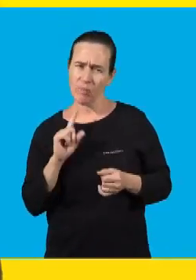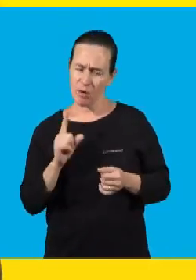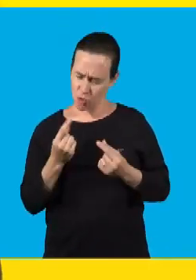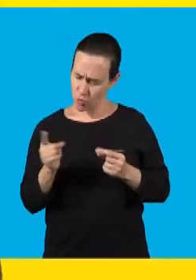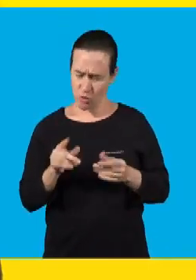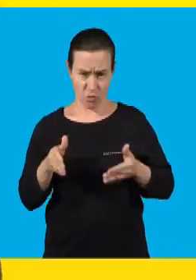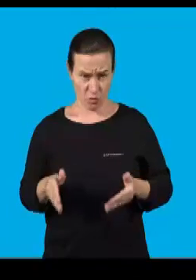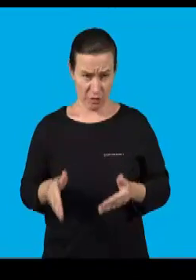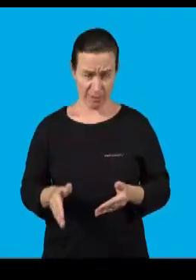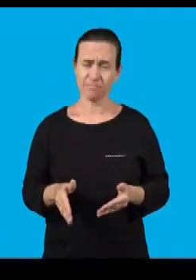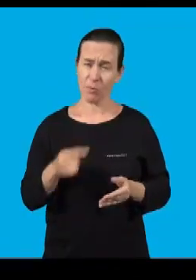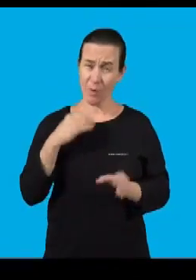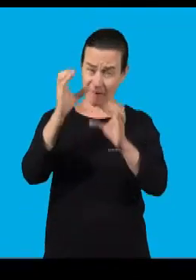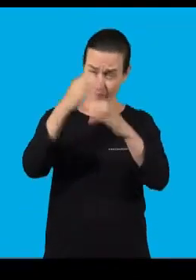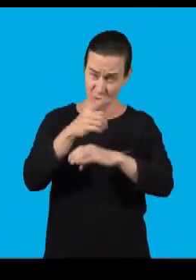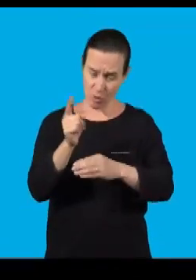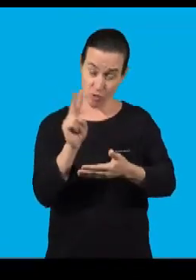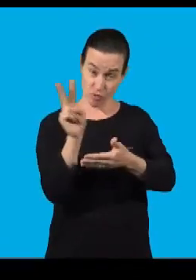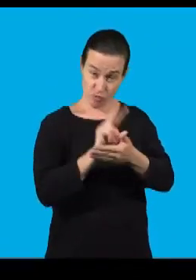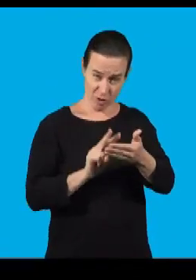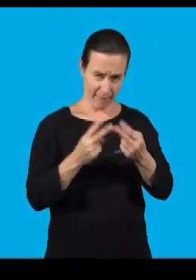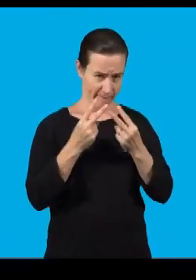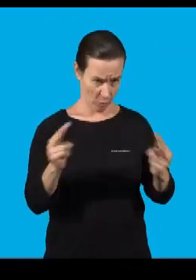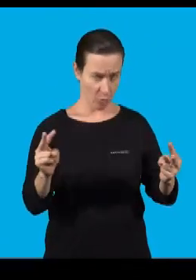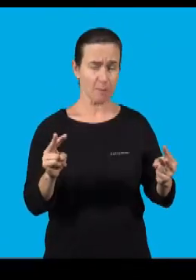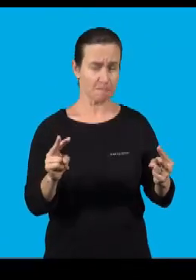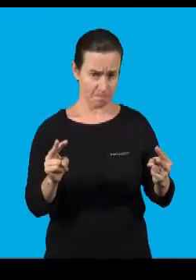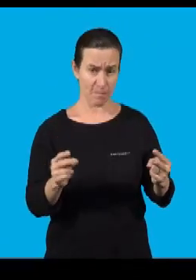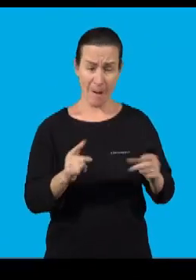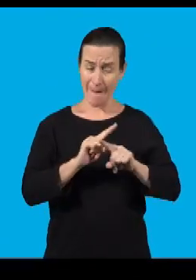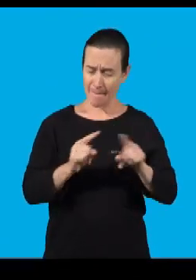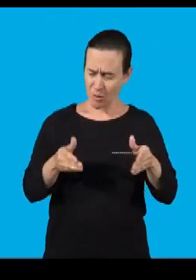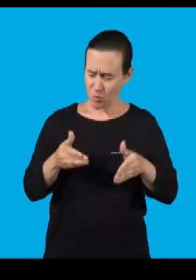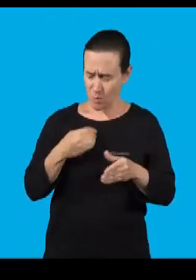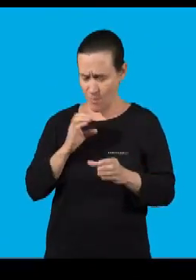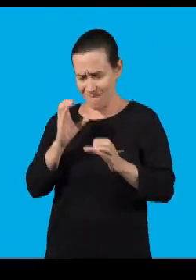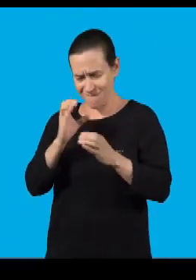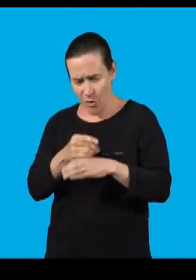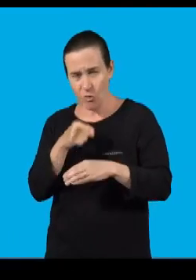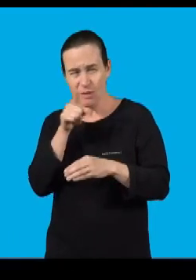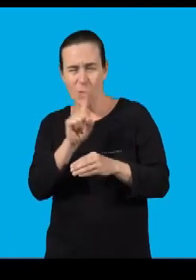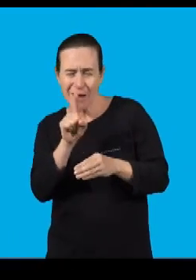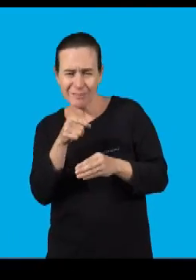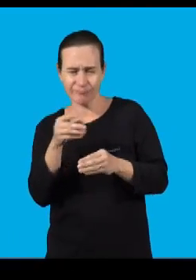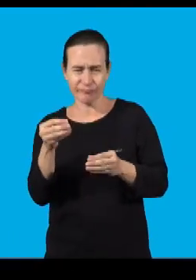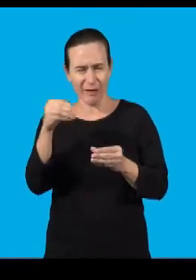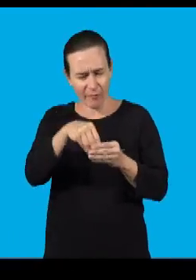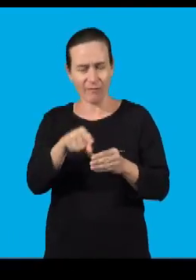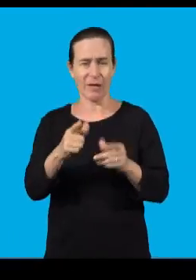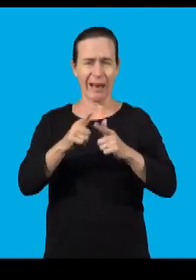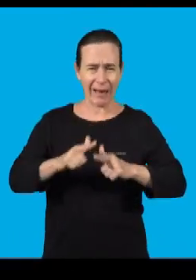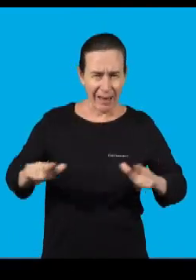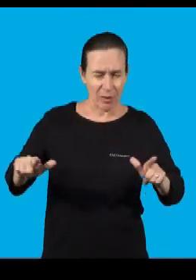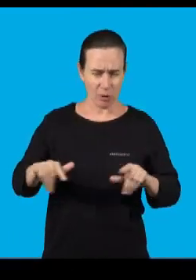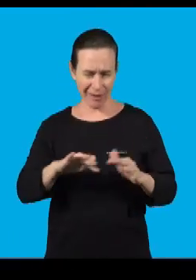curriculum scope. So remember, we're still focusing on reading and viewing, but we're going to specifically look at language